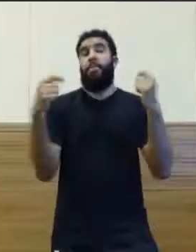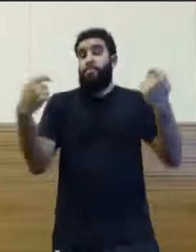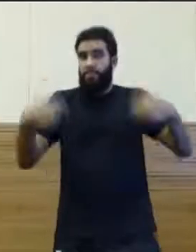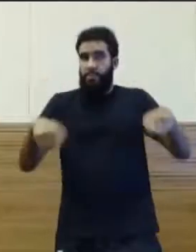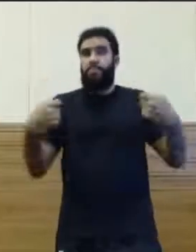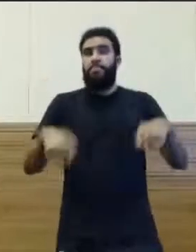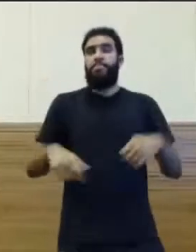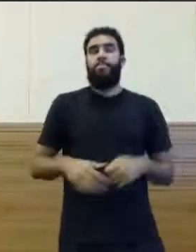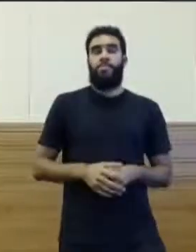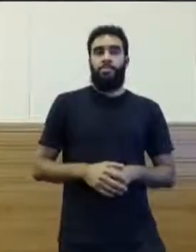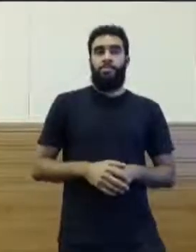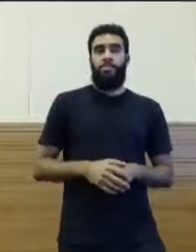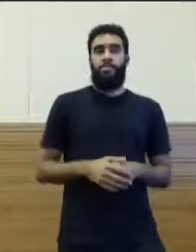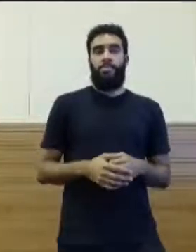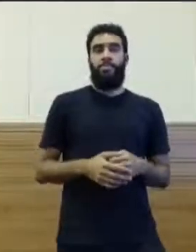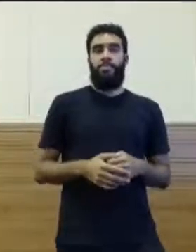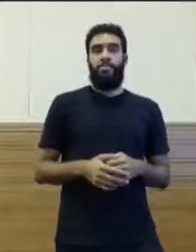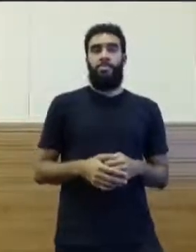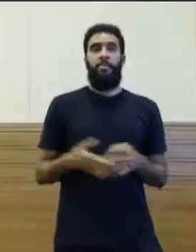physical activities,